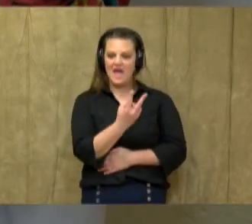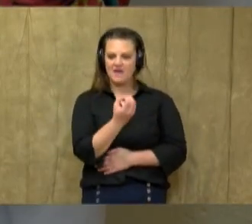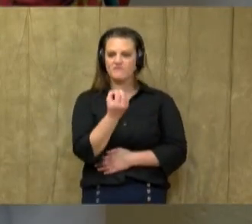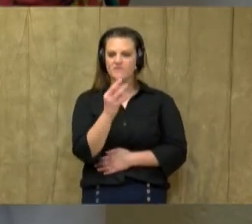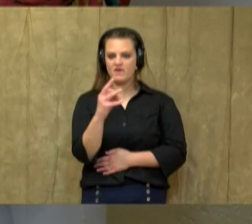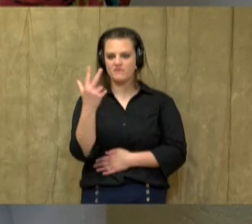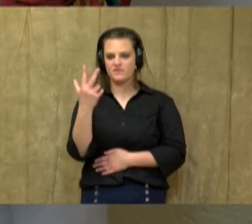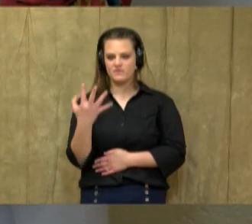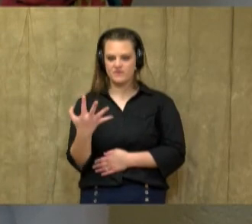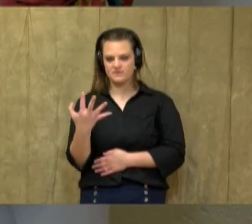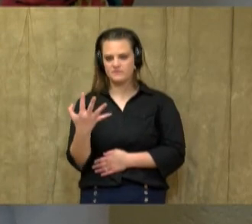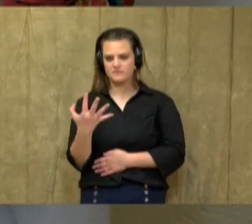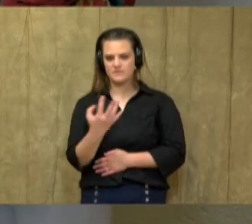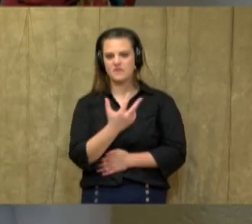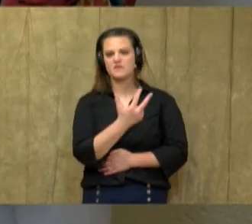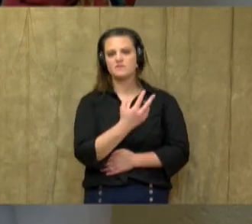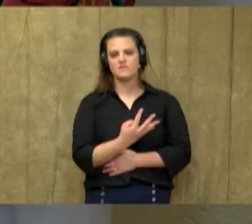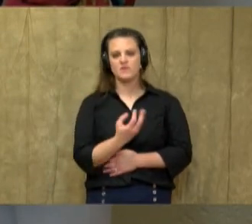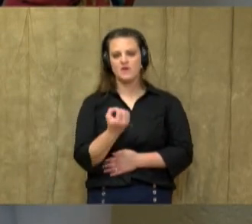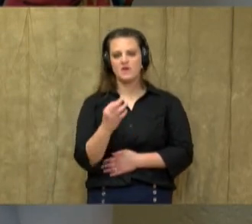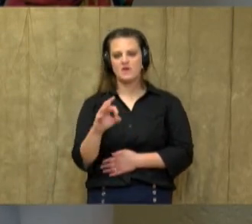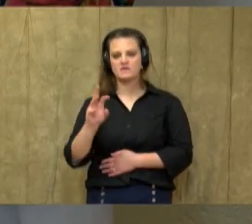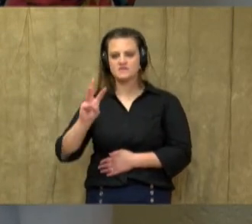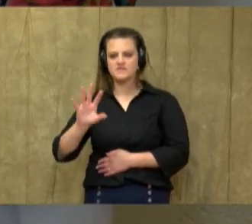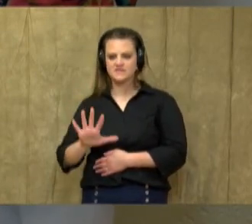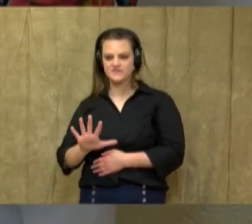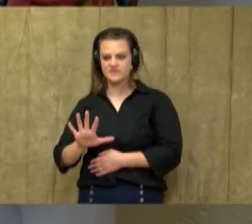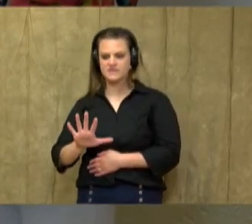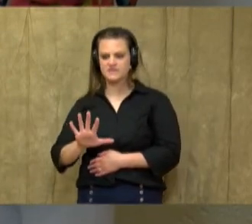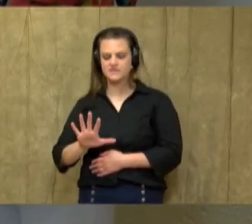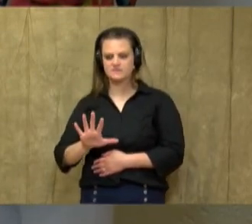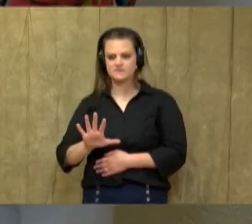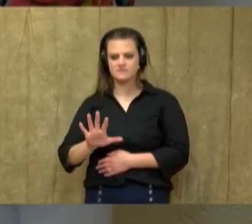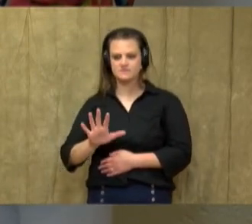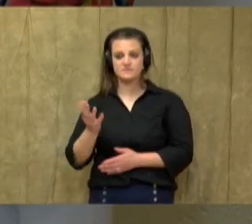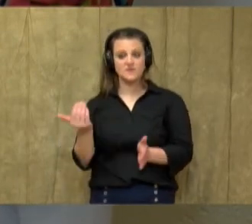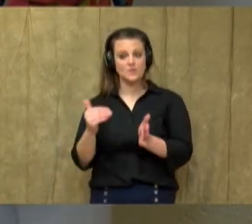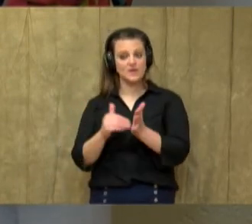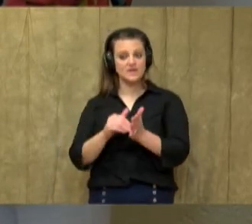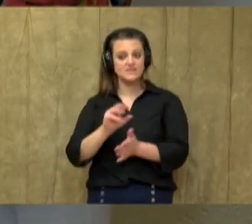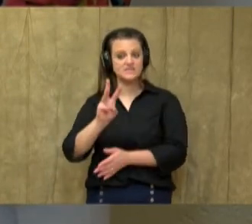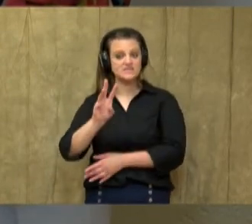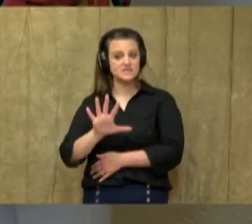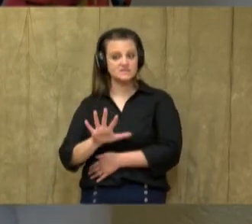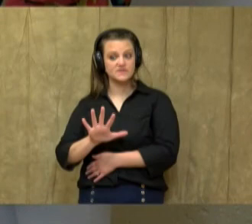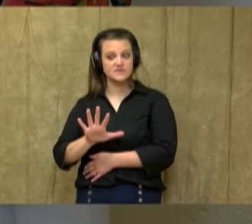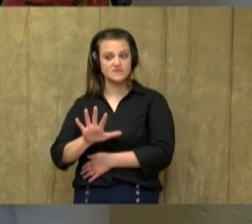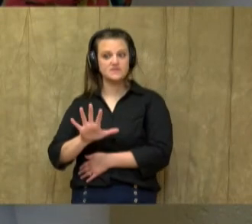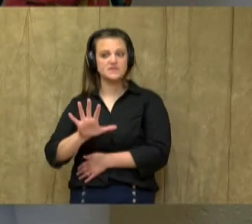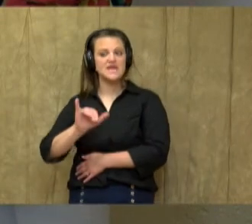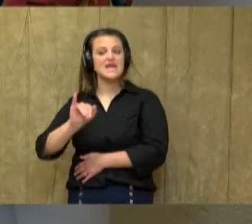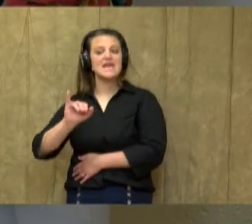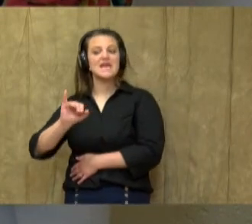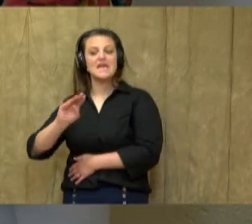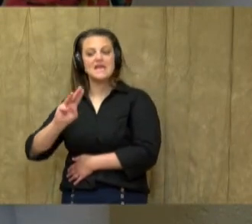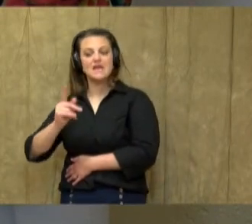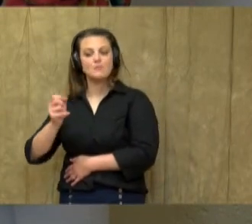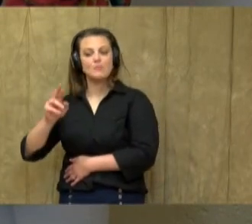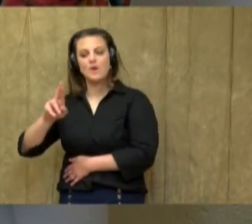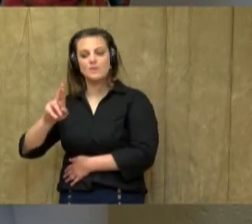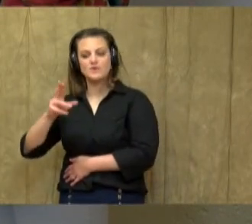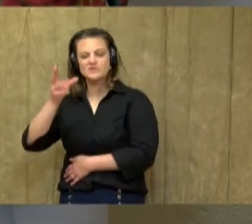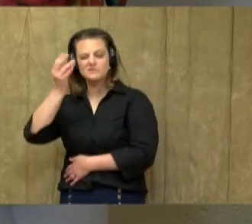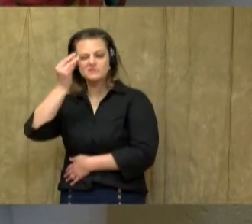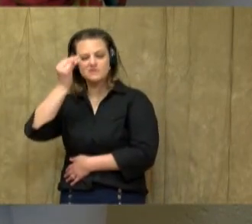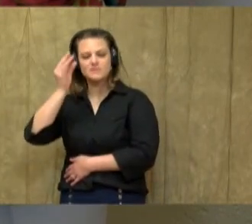3/5 and 3/4 of 6/5. Again, 6/5 is an improper fraction, so think